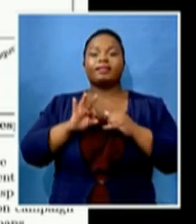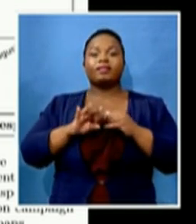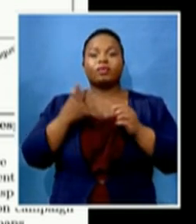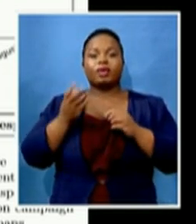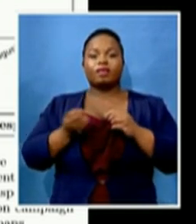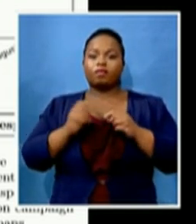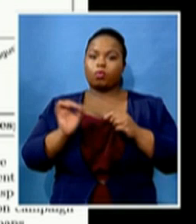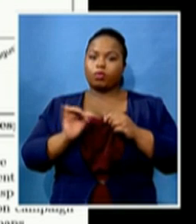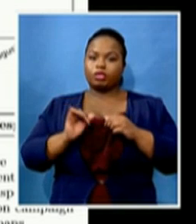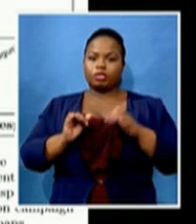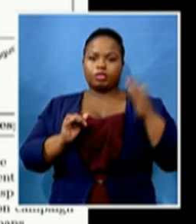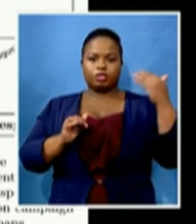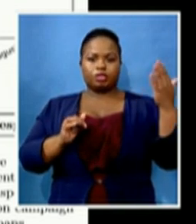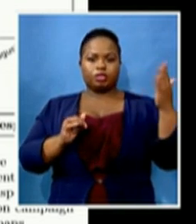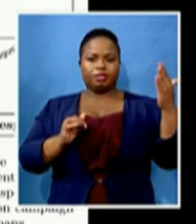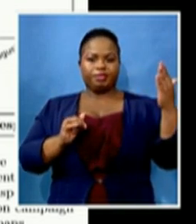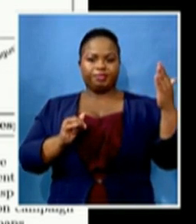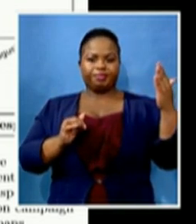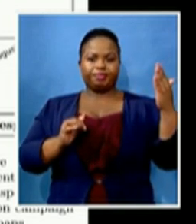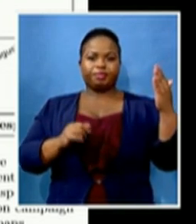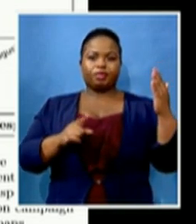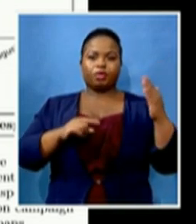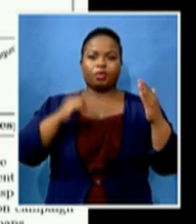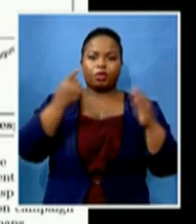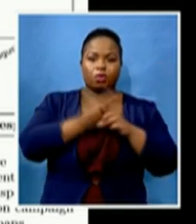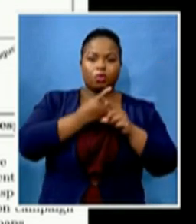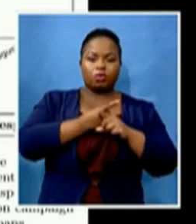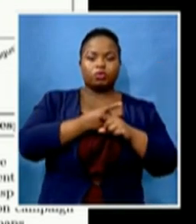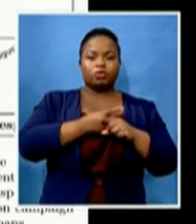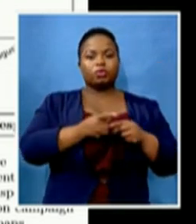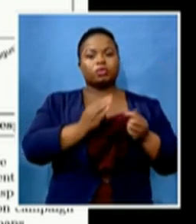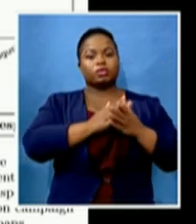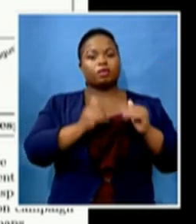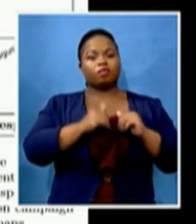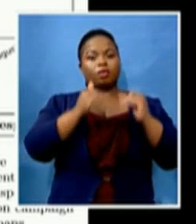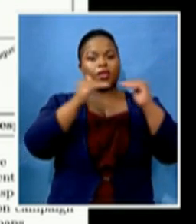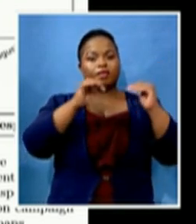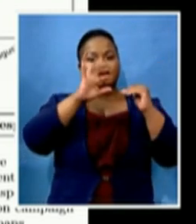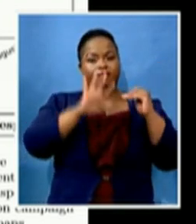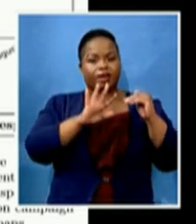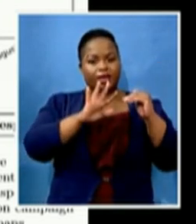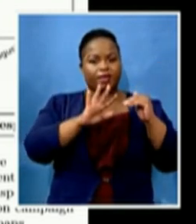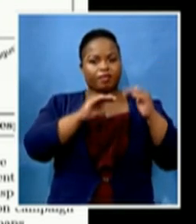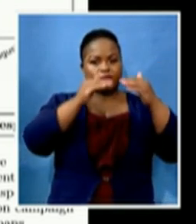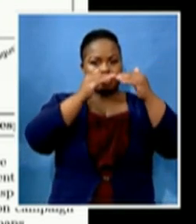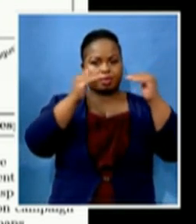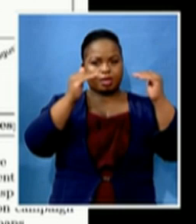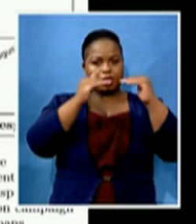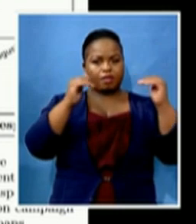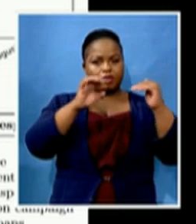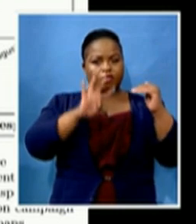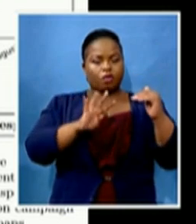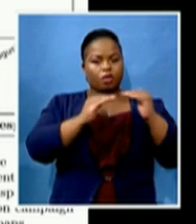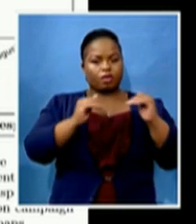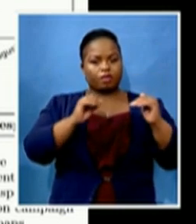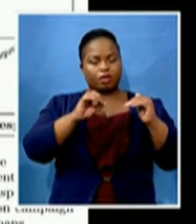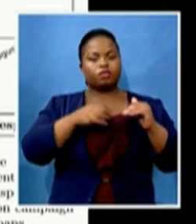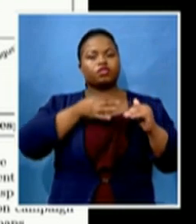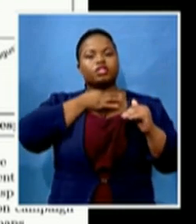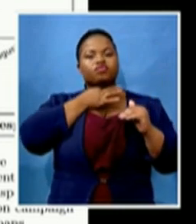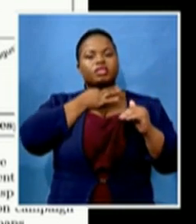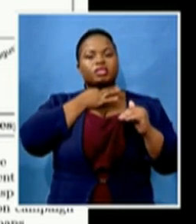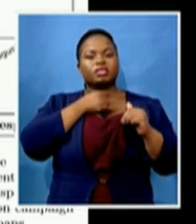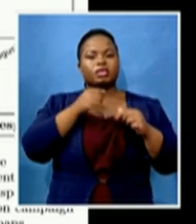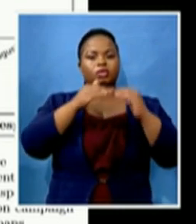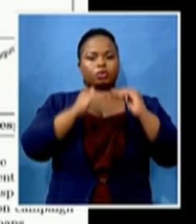black corresponds to level 5, and then you go respectively to level 4 through level 1. The different steps, you see